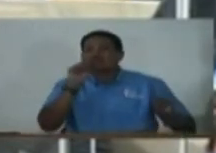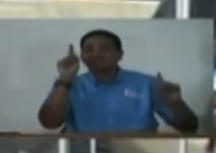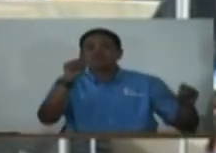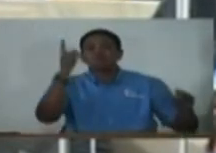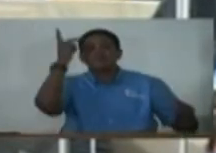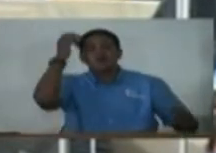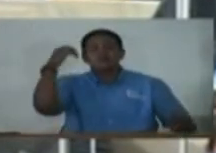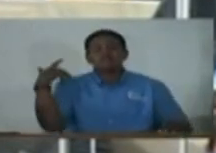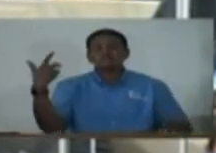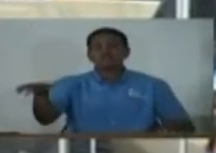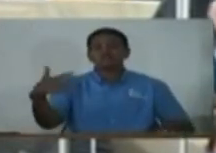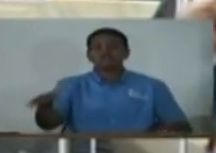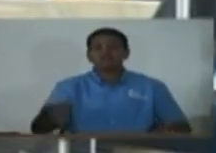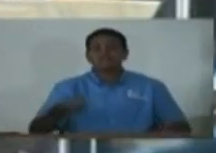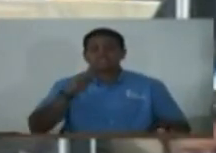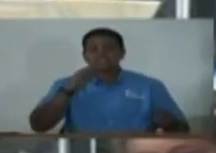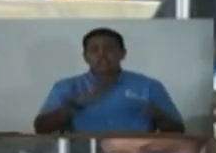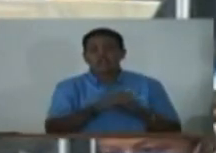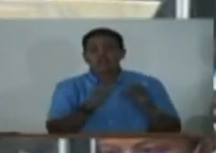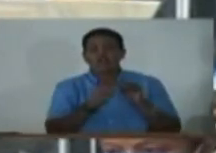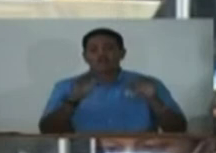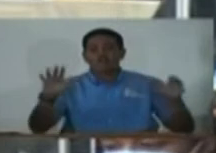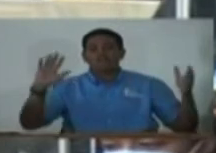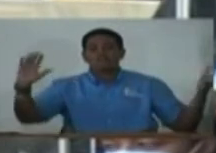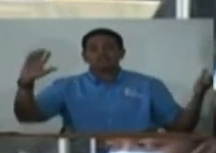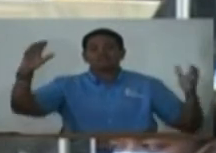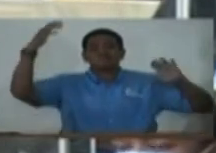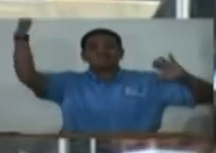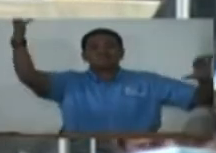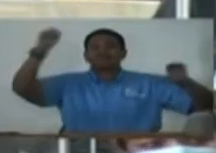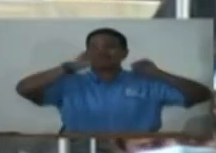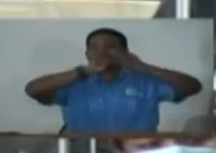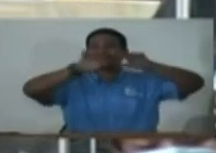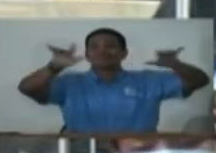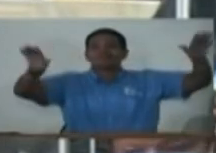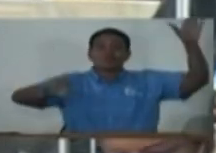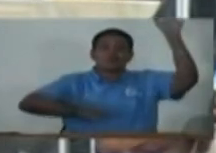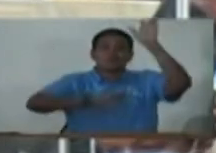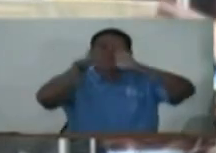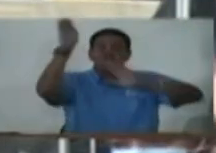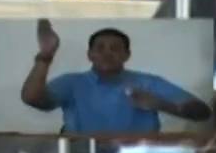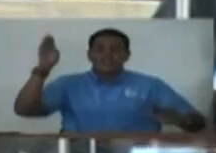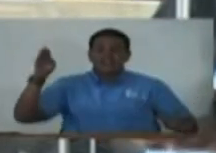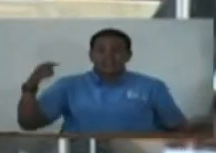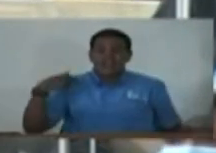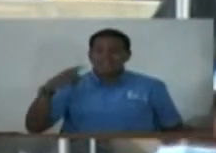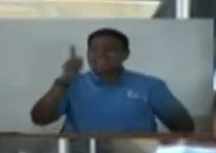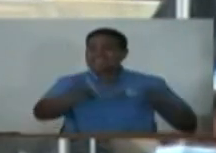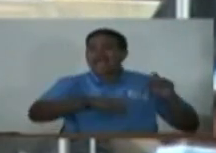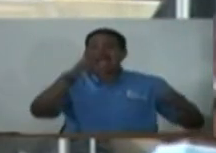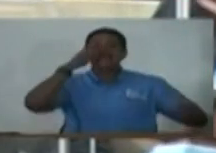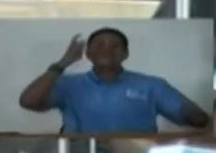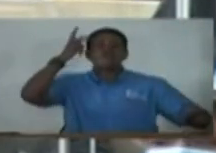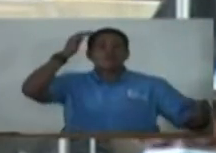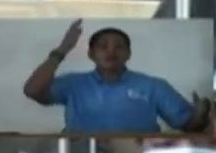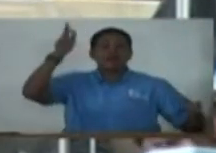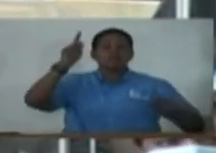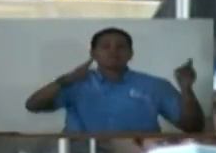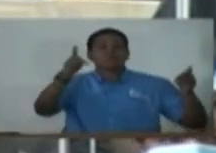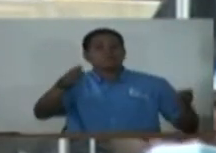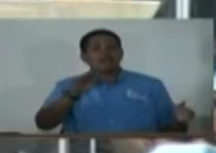Minister, that the pandemic is getting out of control, that they can't hear from me, that people are